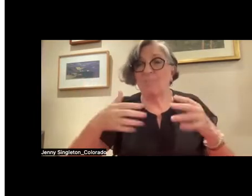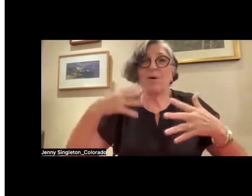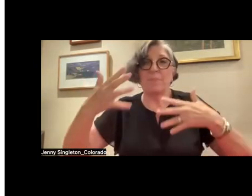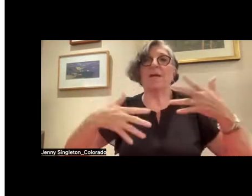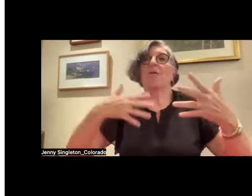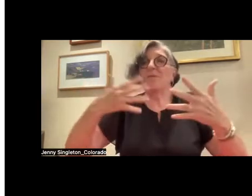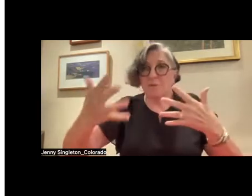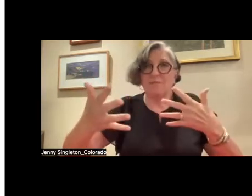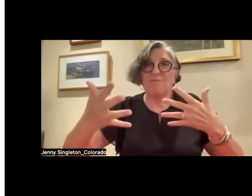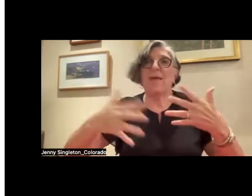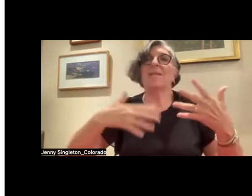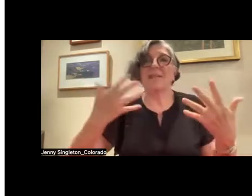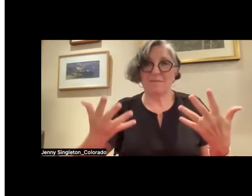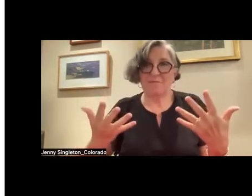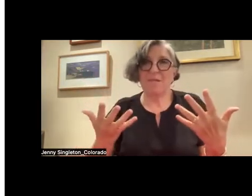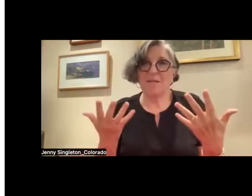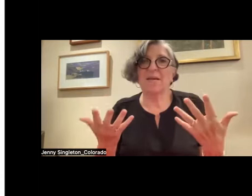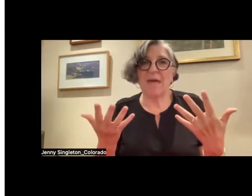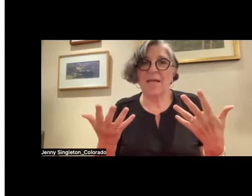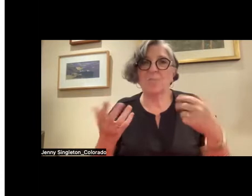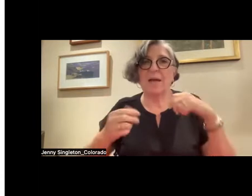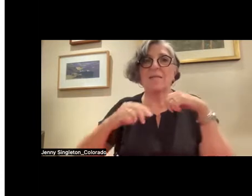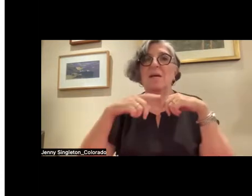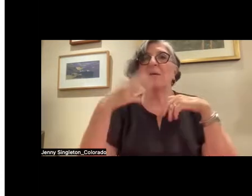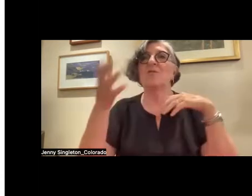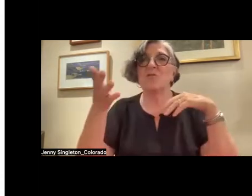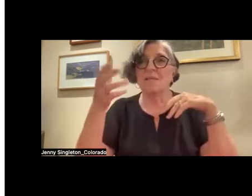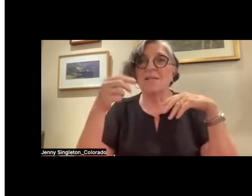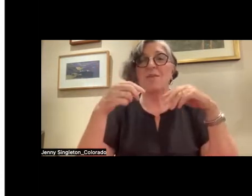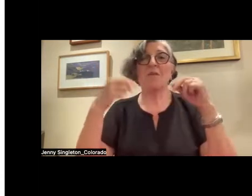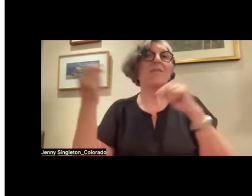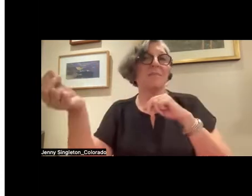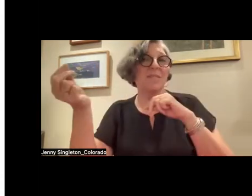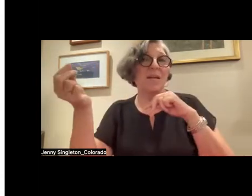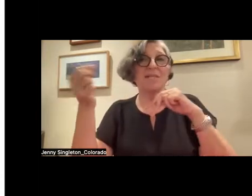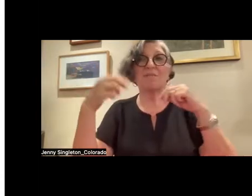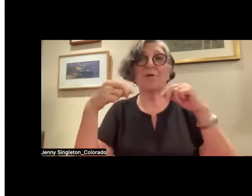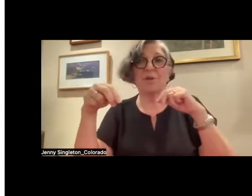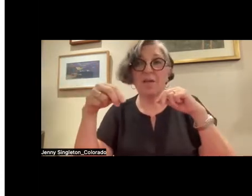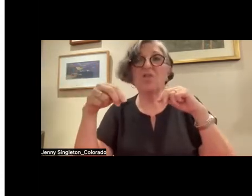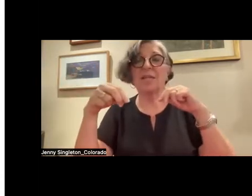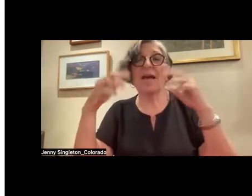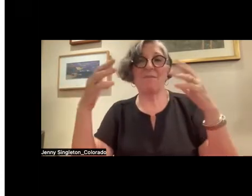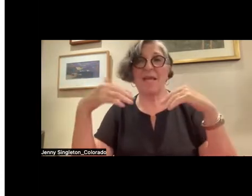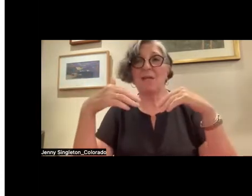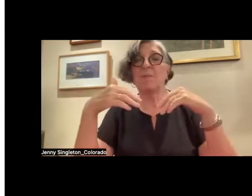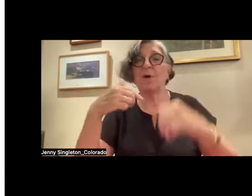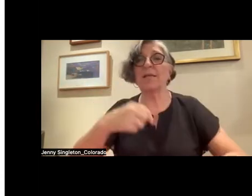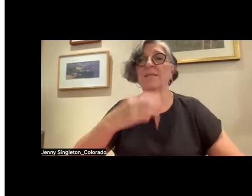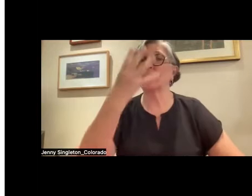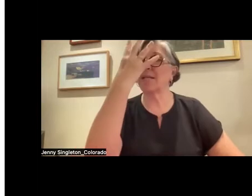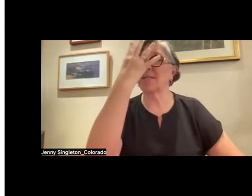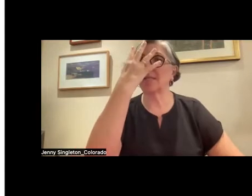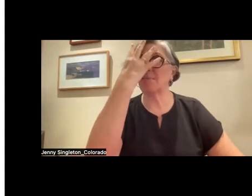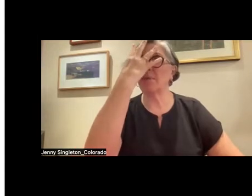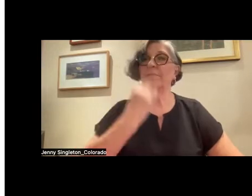has an endpoint, but it also conveys that feeling of aspect. But interestingly, there are some signs that phonologically have an endpoint,